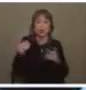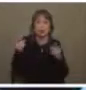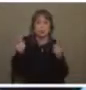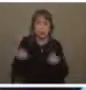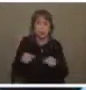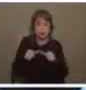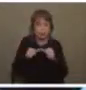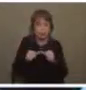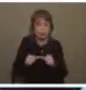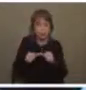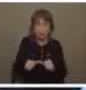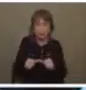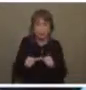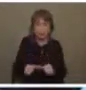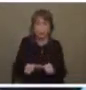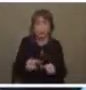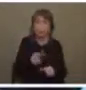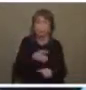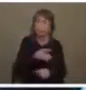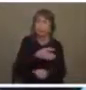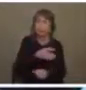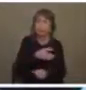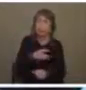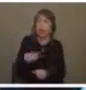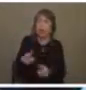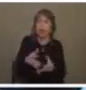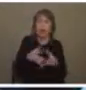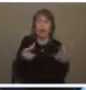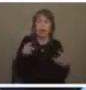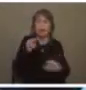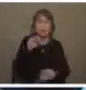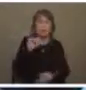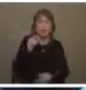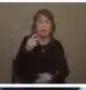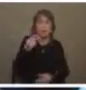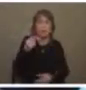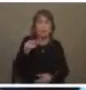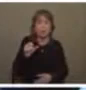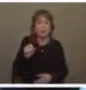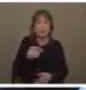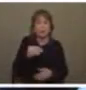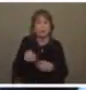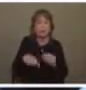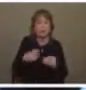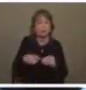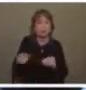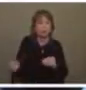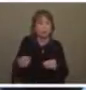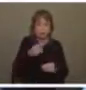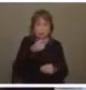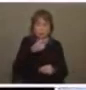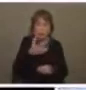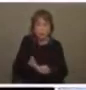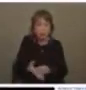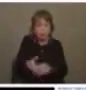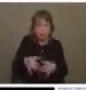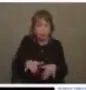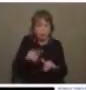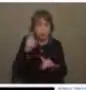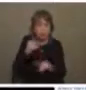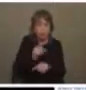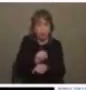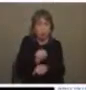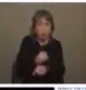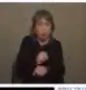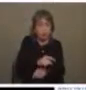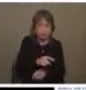continue to attract media interest, a number of myths about Puerto Rico's labor supply have gained traction. The Kruger Report is a good